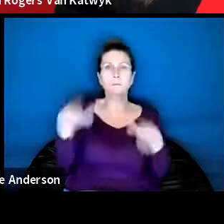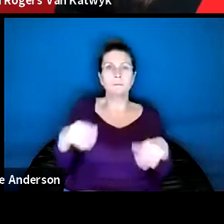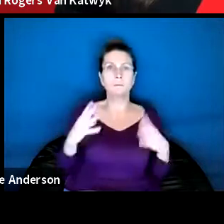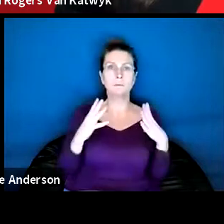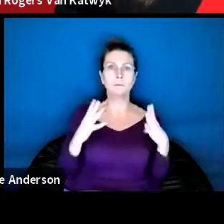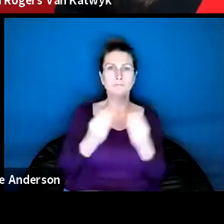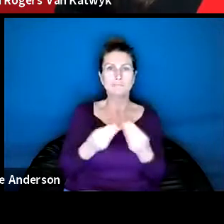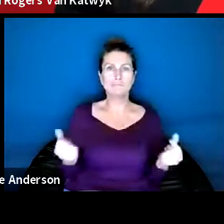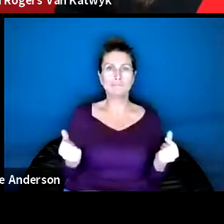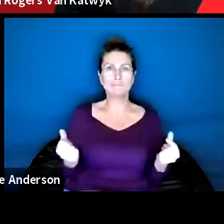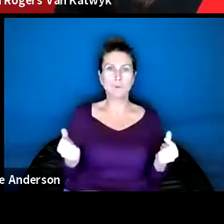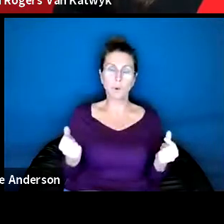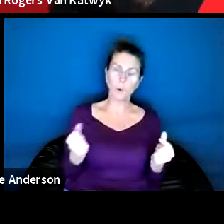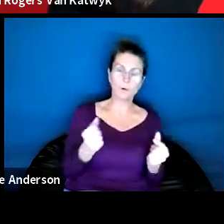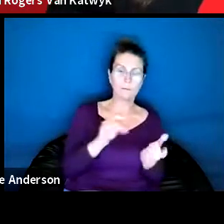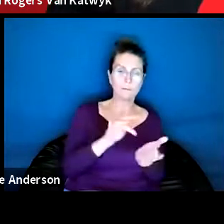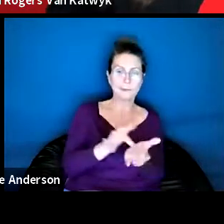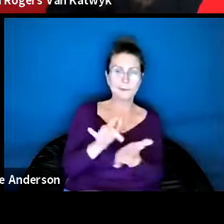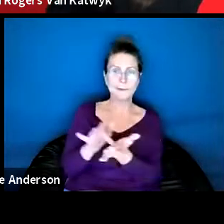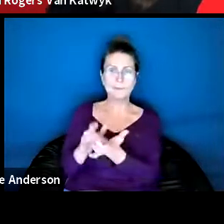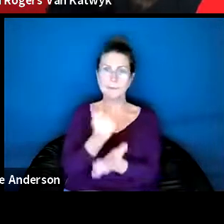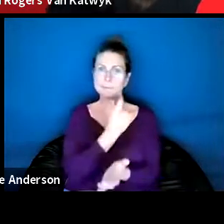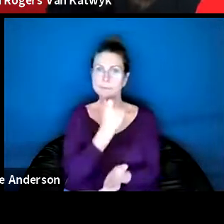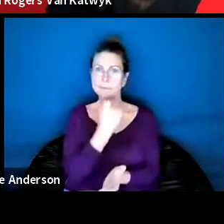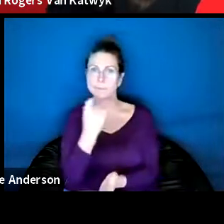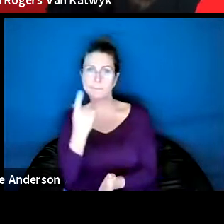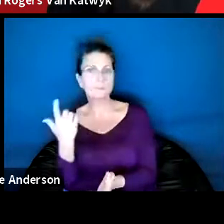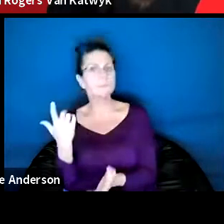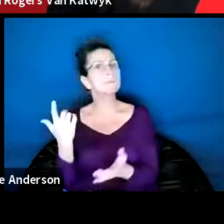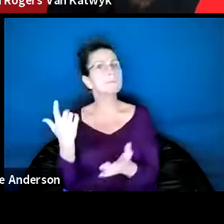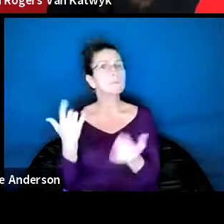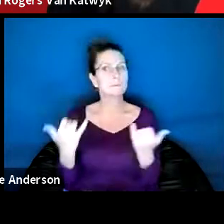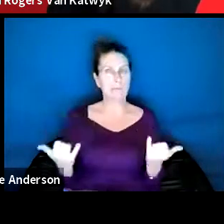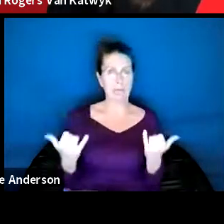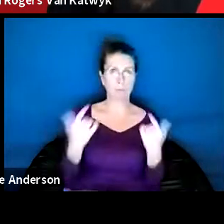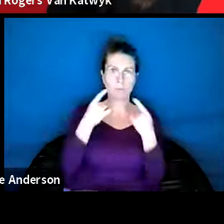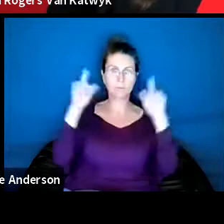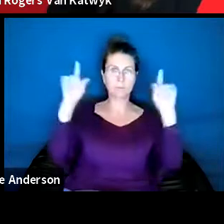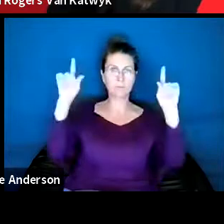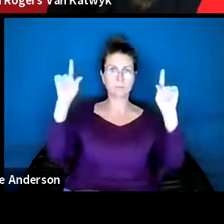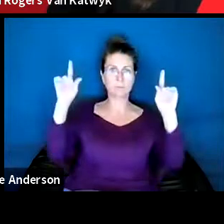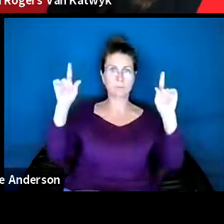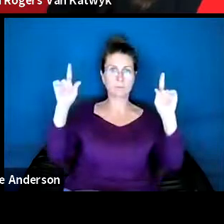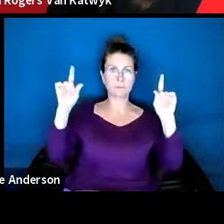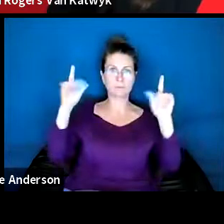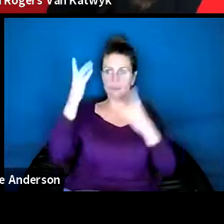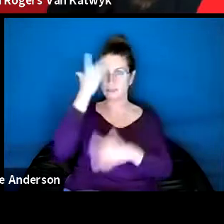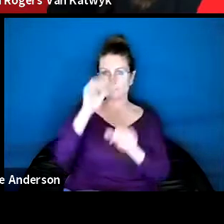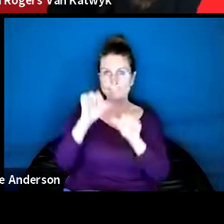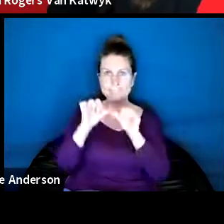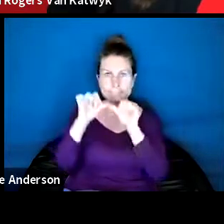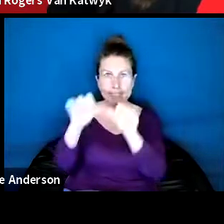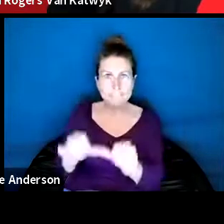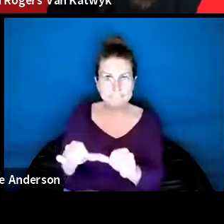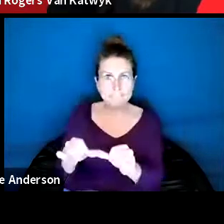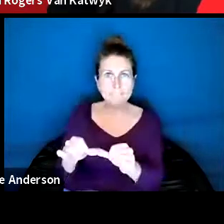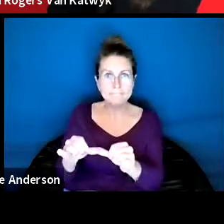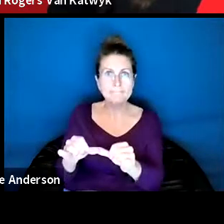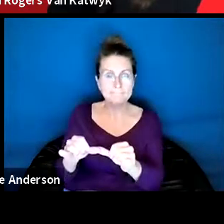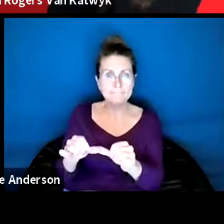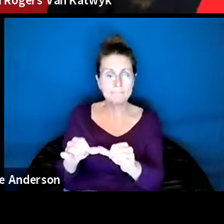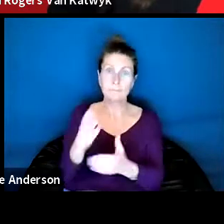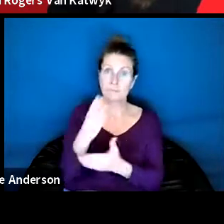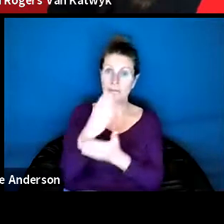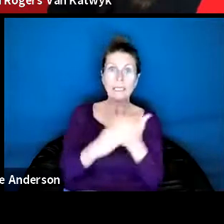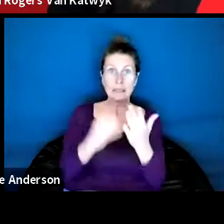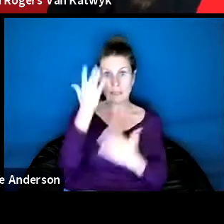address, or several pills to address, suddenly it's no longer working. And indeed, in some cases, there's certain diseases that have become totally